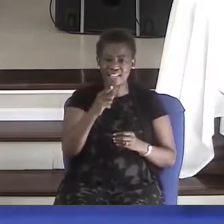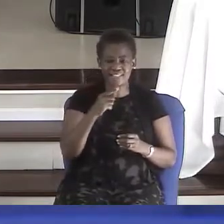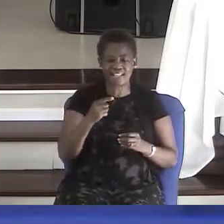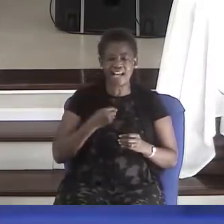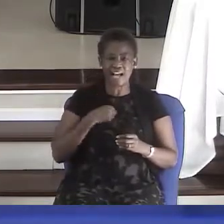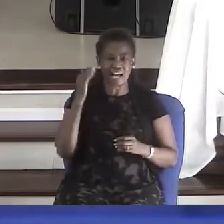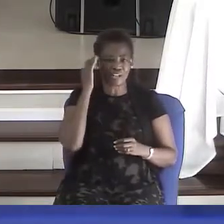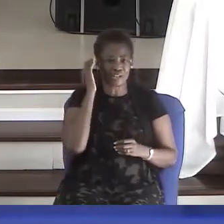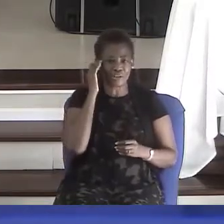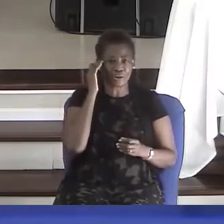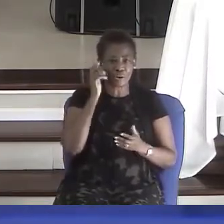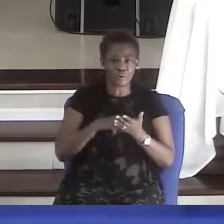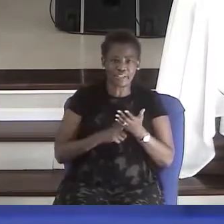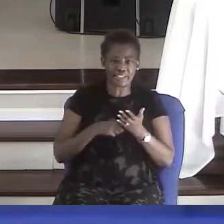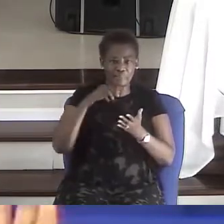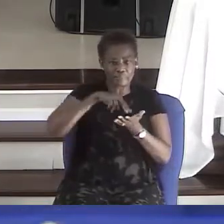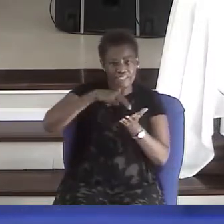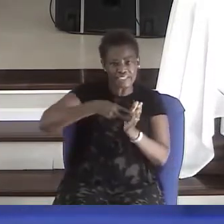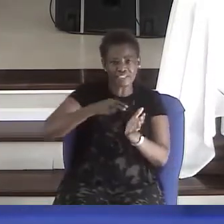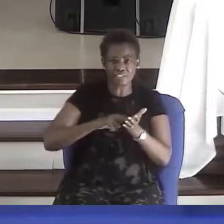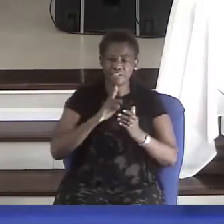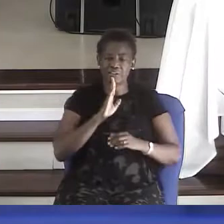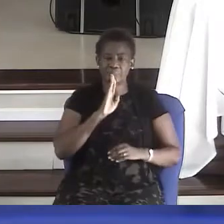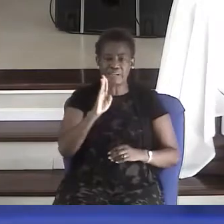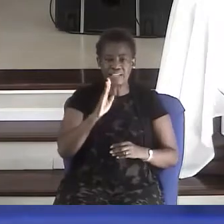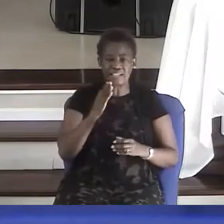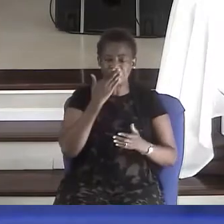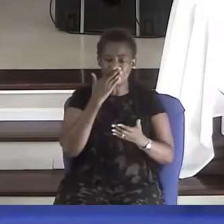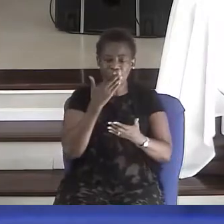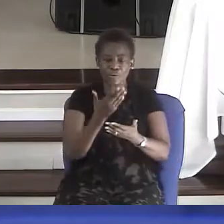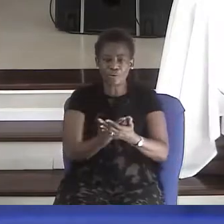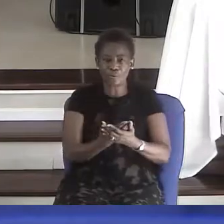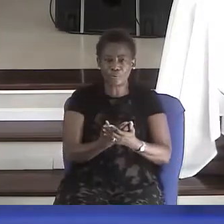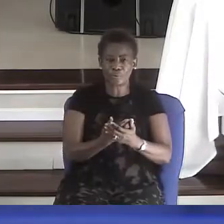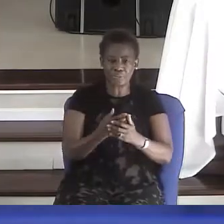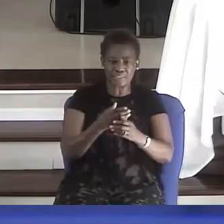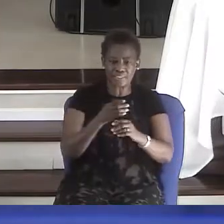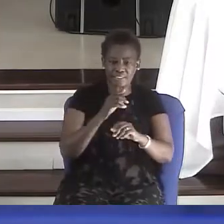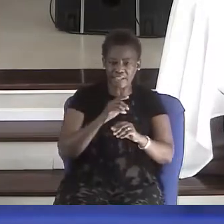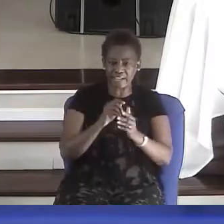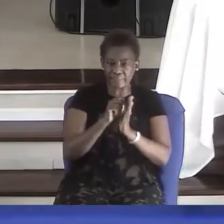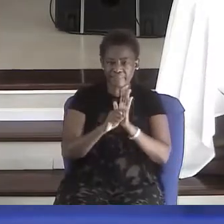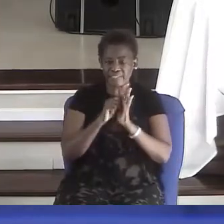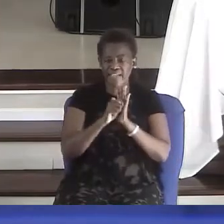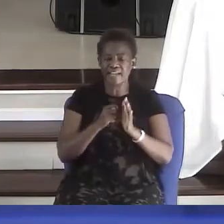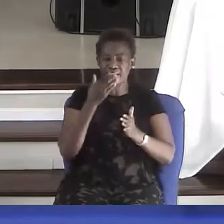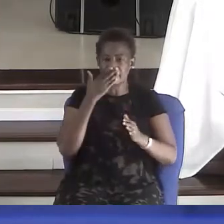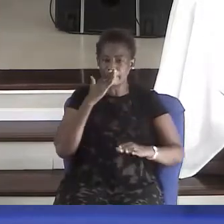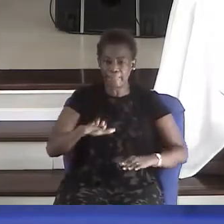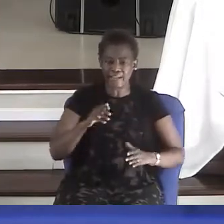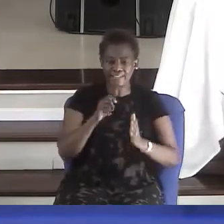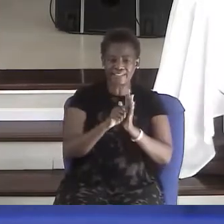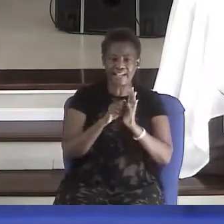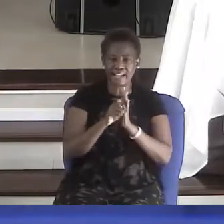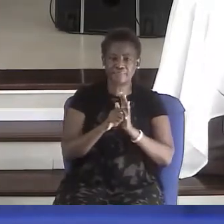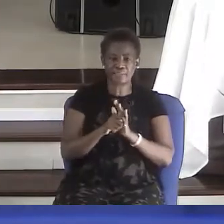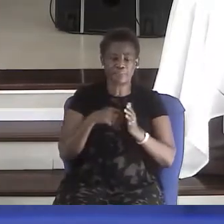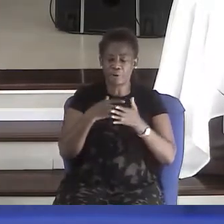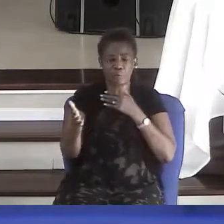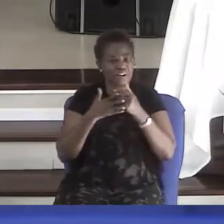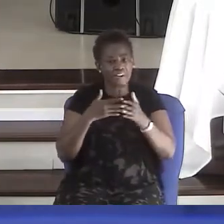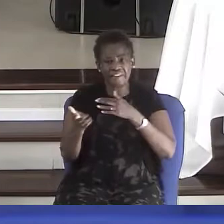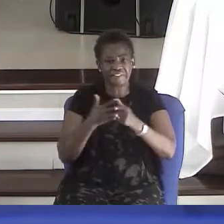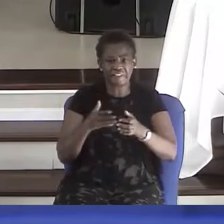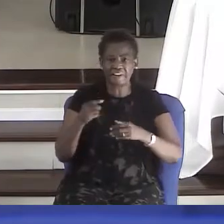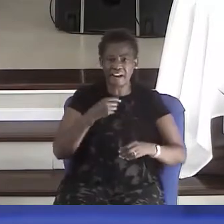but whatever time it is, I'm still going to praise the Lord. our preference